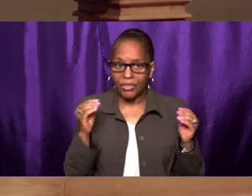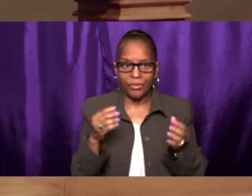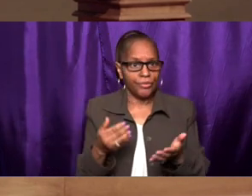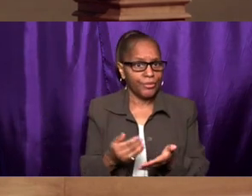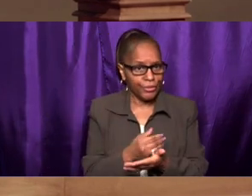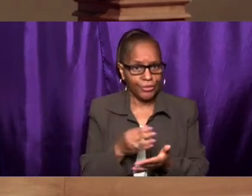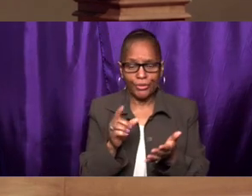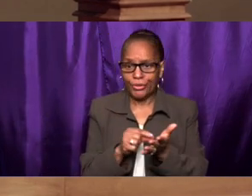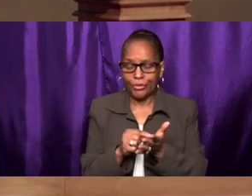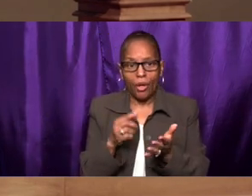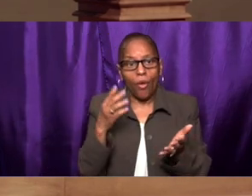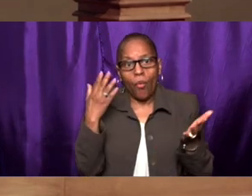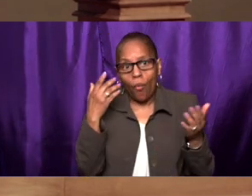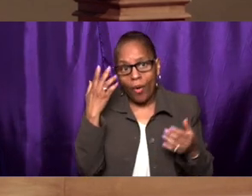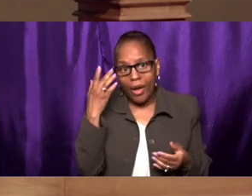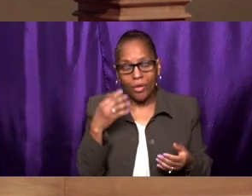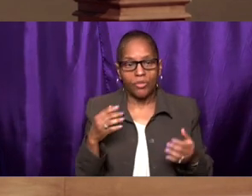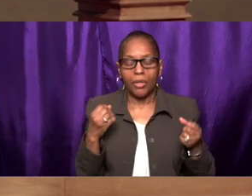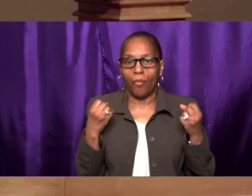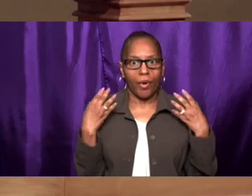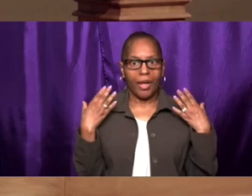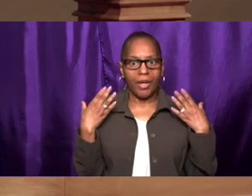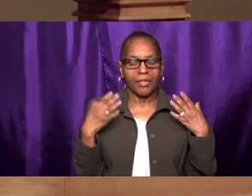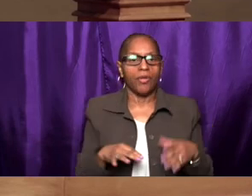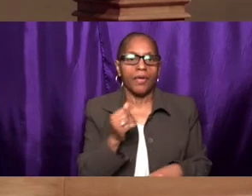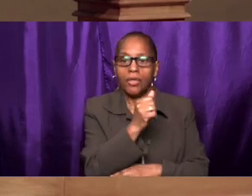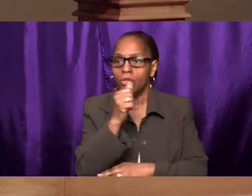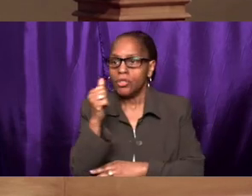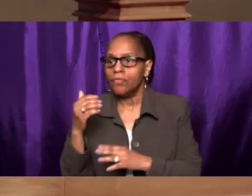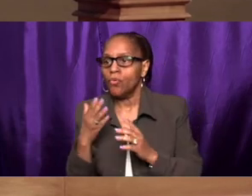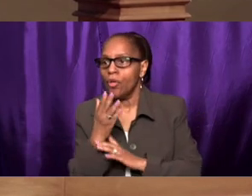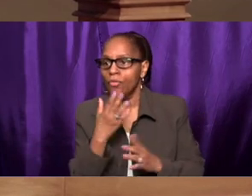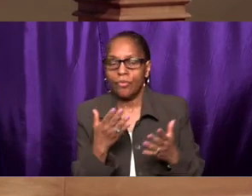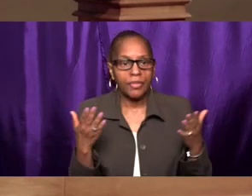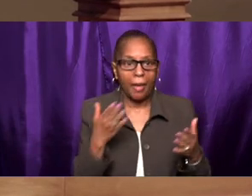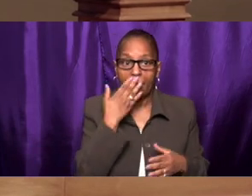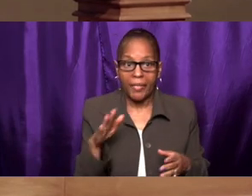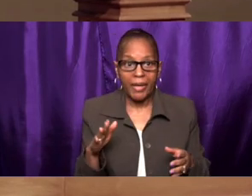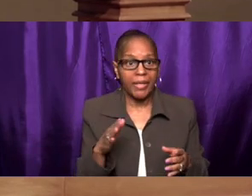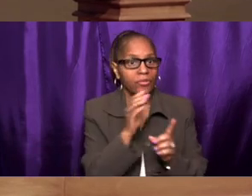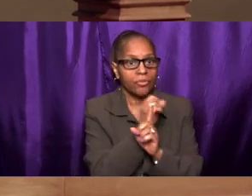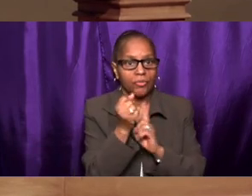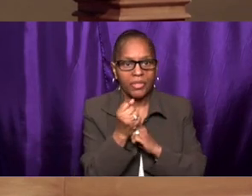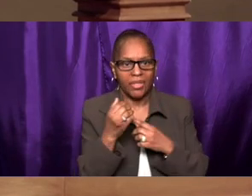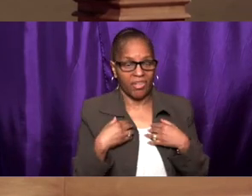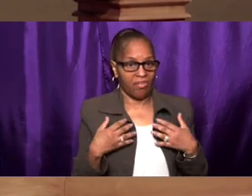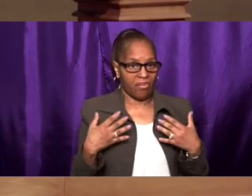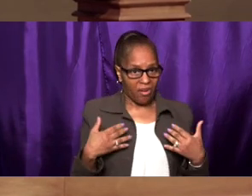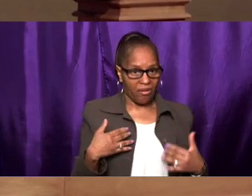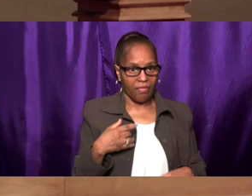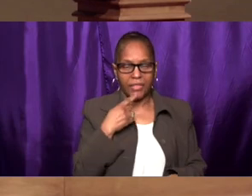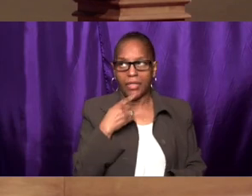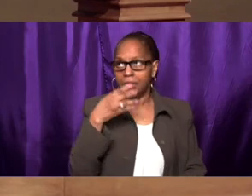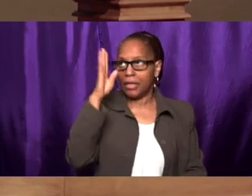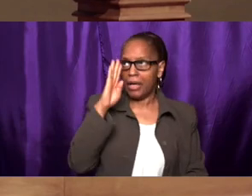you surprised when you find yourself going through stuff and have the nerve to say to